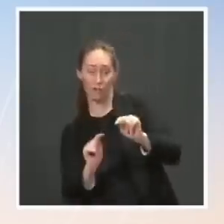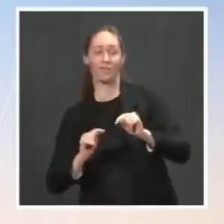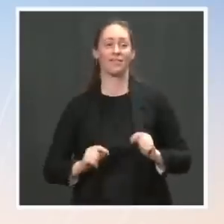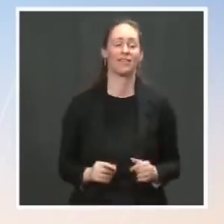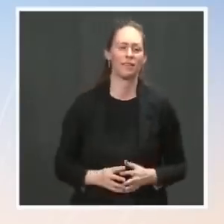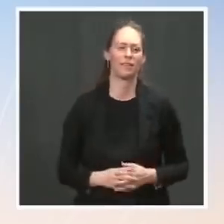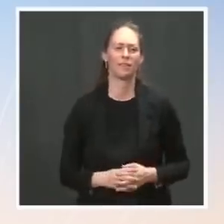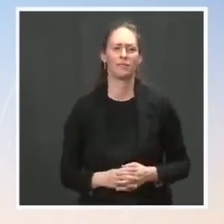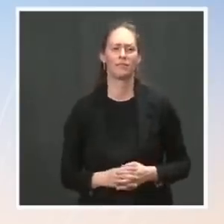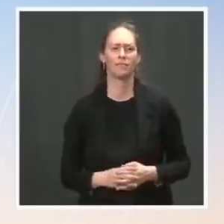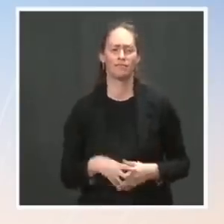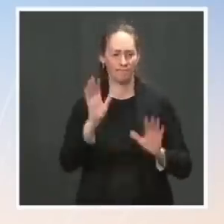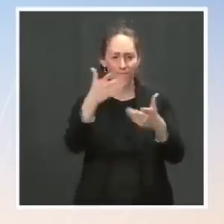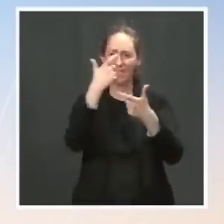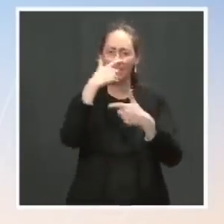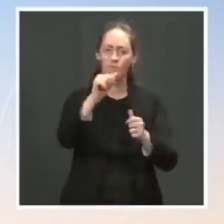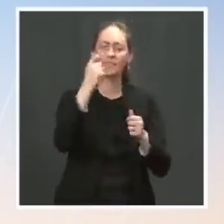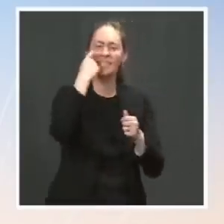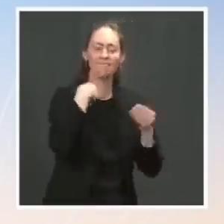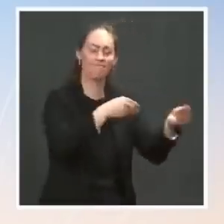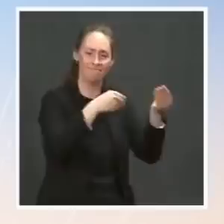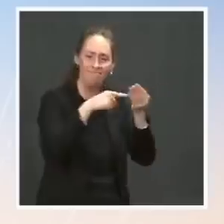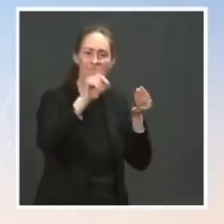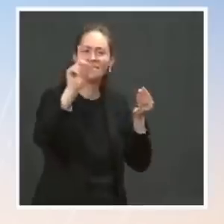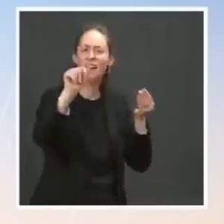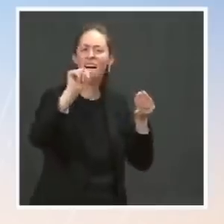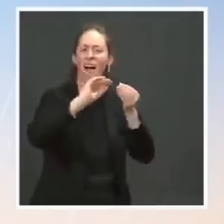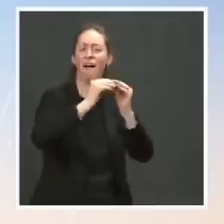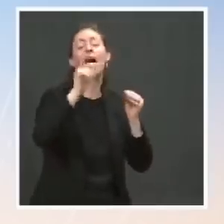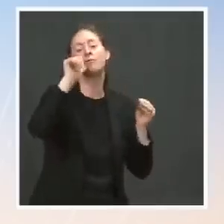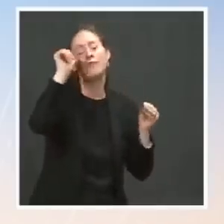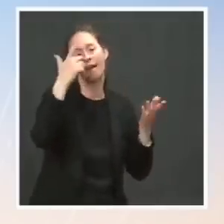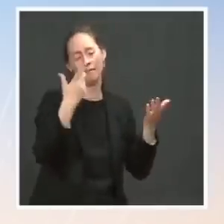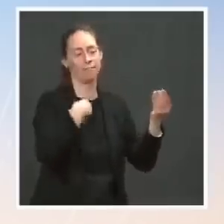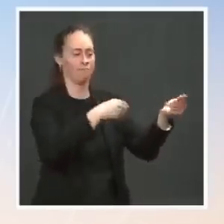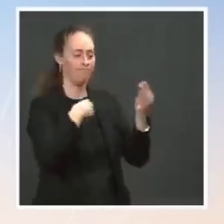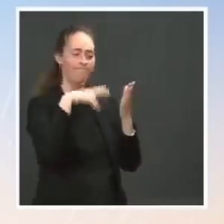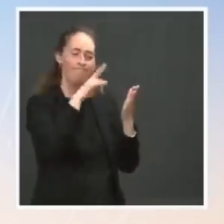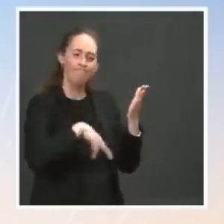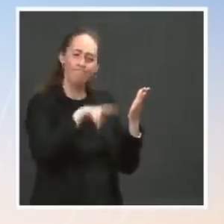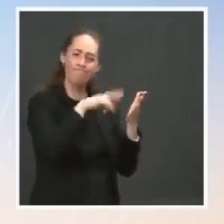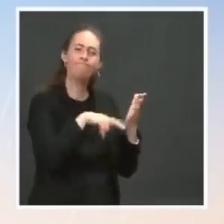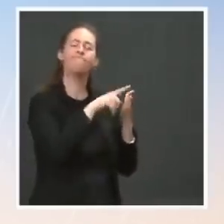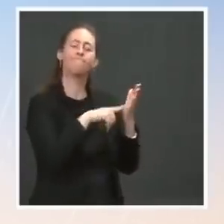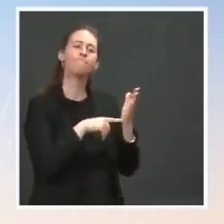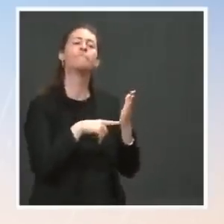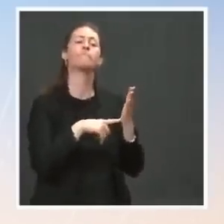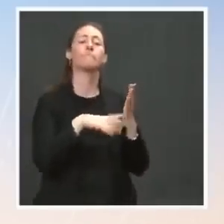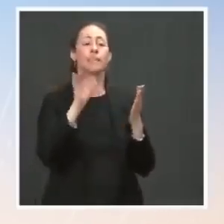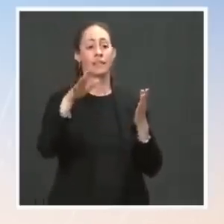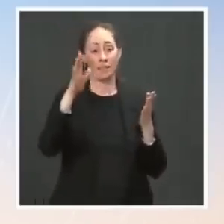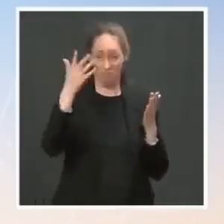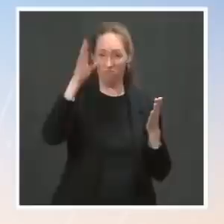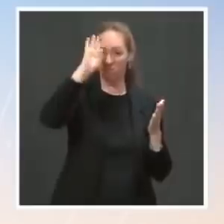came out over the last couple of days, obviously a lot was happening yesterday, is that we've actually seen a decrease in hesitancy, an